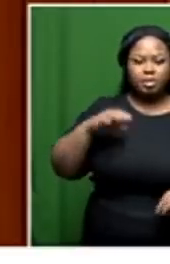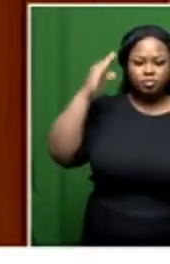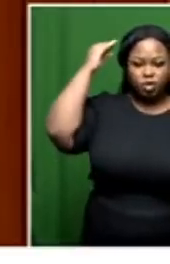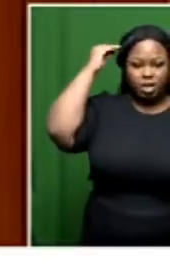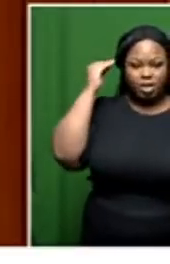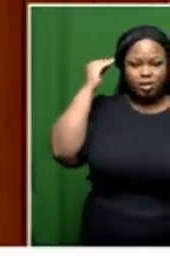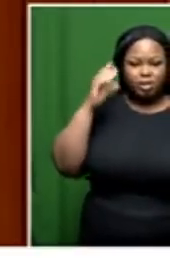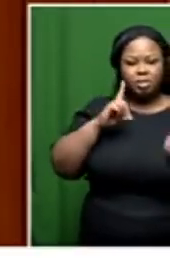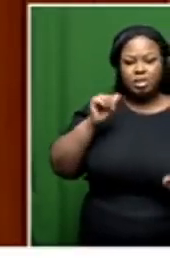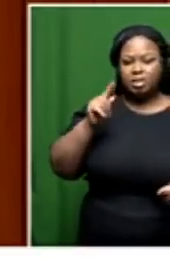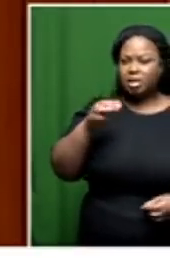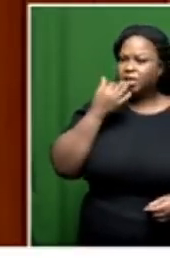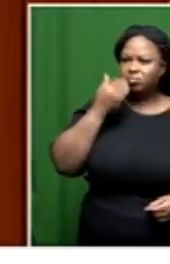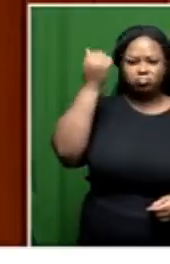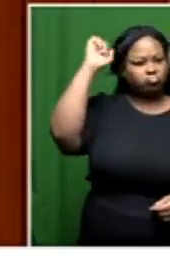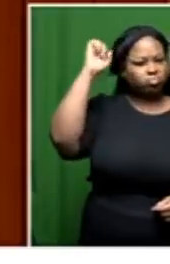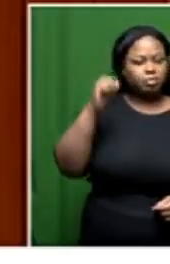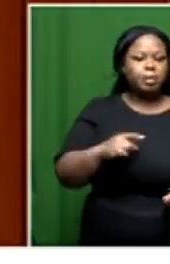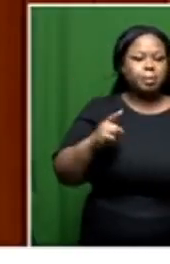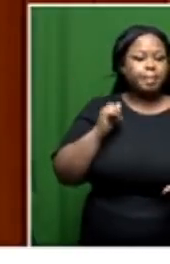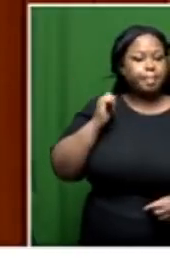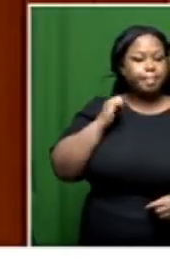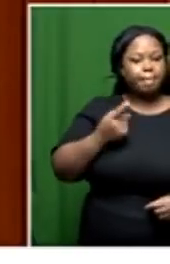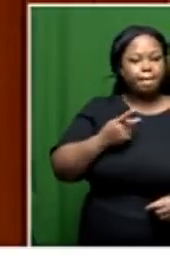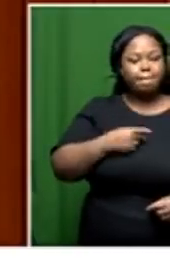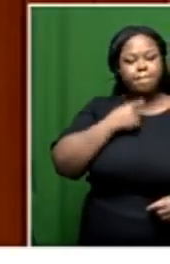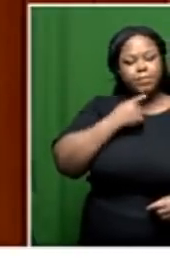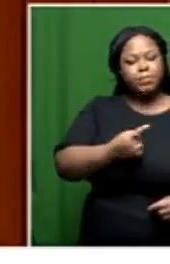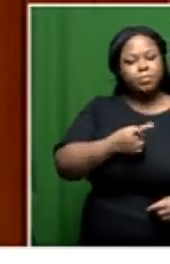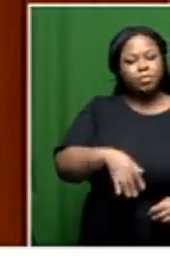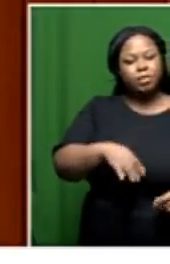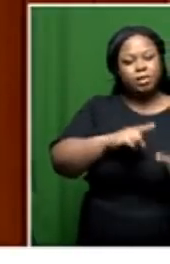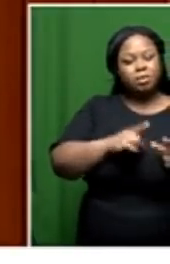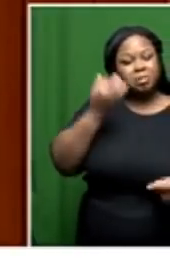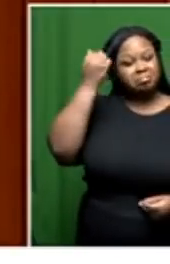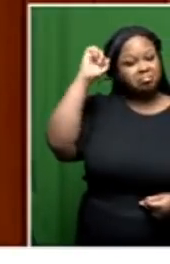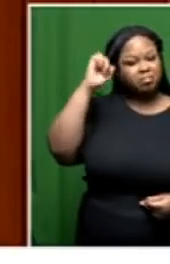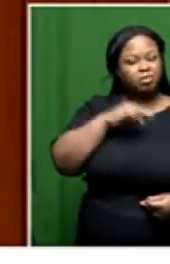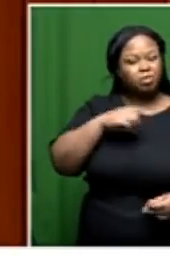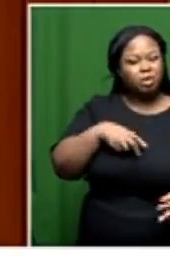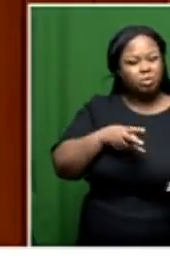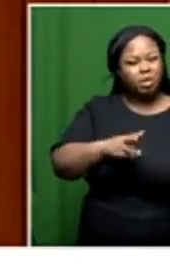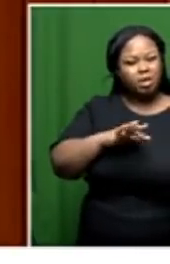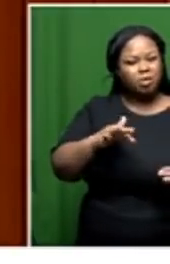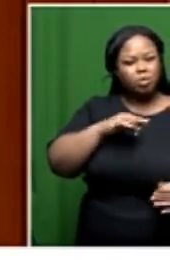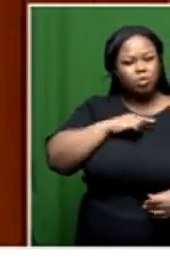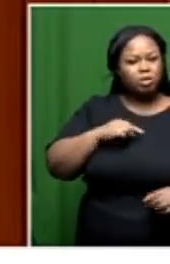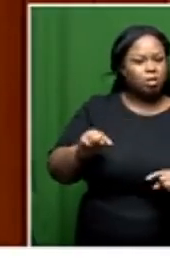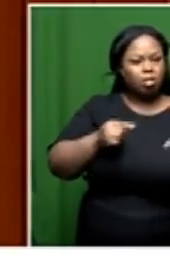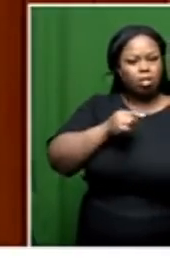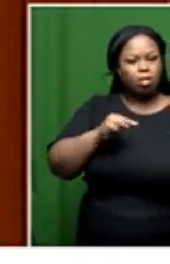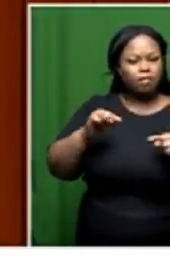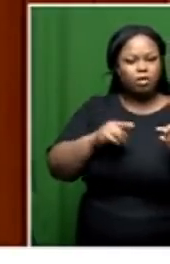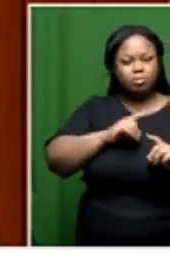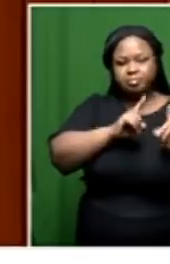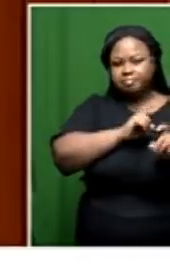the state did object to that. Yesterday, we also saw, the state objecting to the manner and bringing heads of argument, an